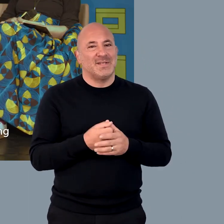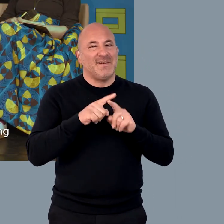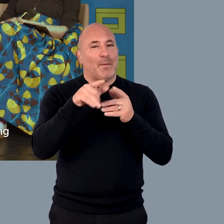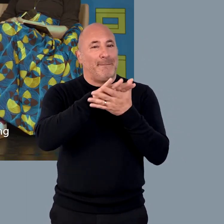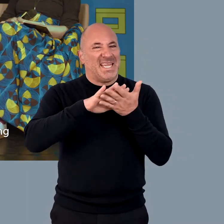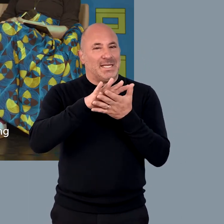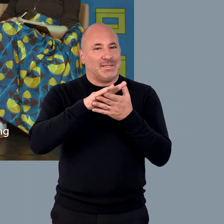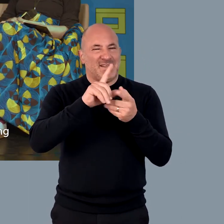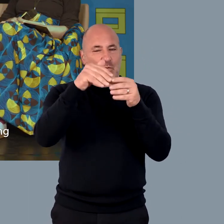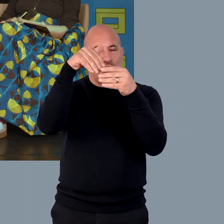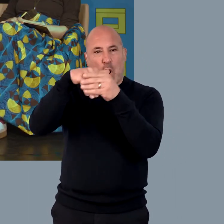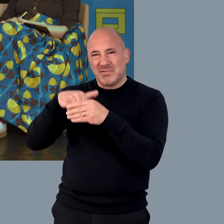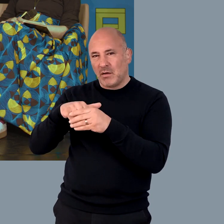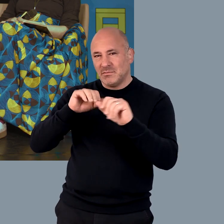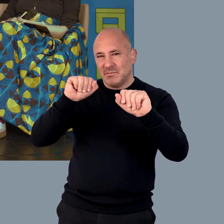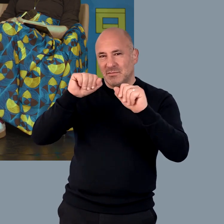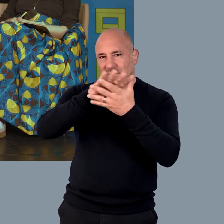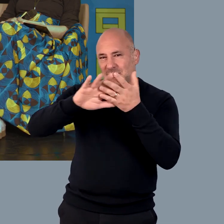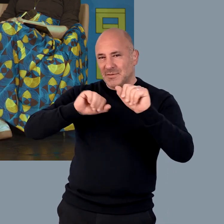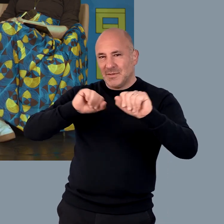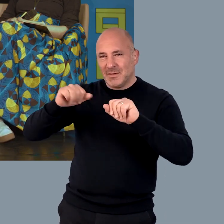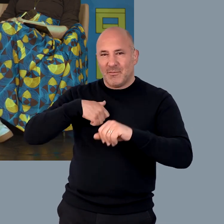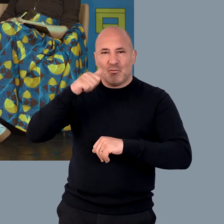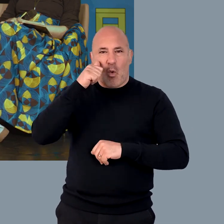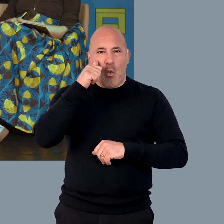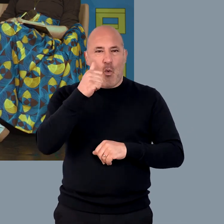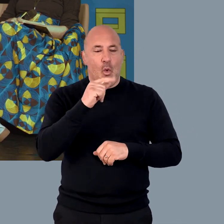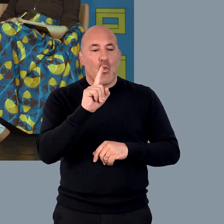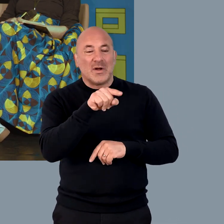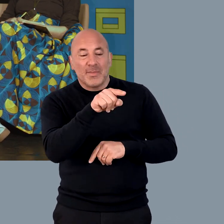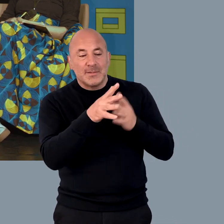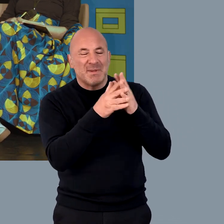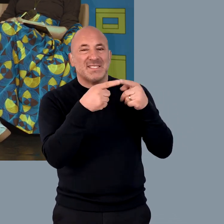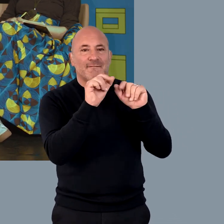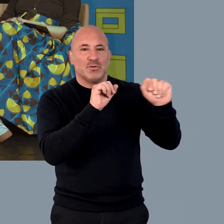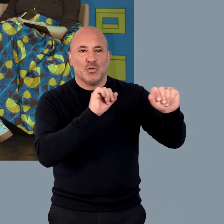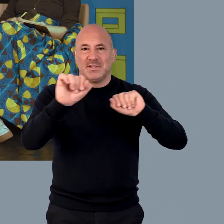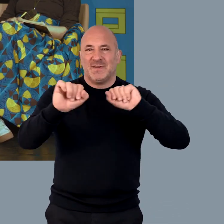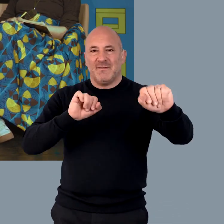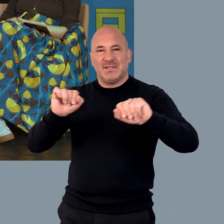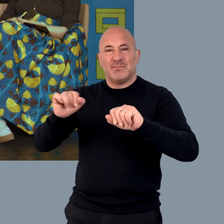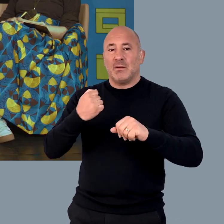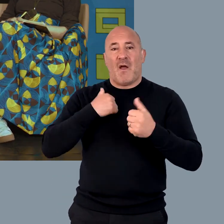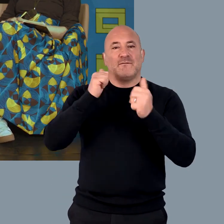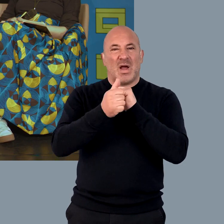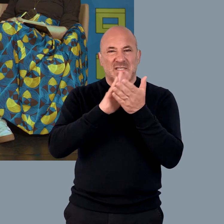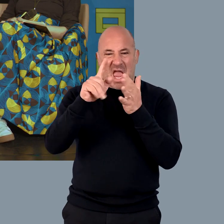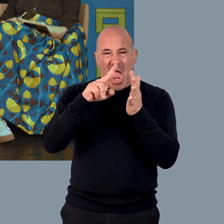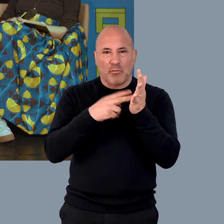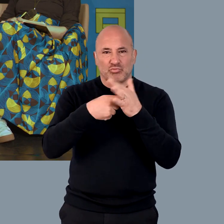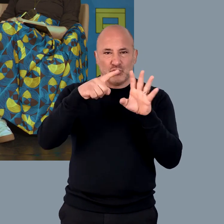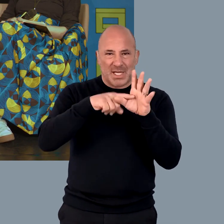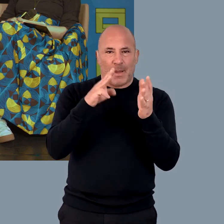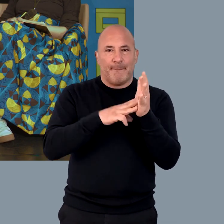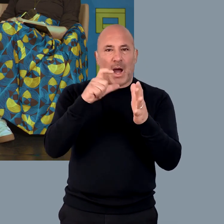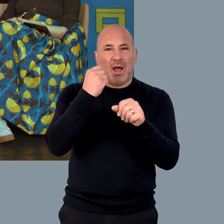without compromising the needs of the future. And there are, of course, different definitions, different contexts. We know it means different things to different people. But for me, it was my friend